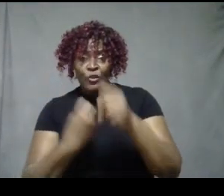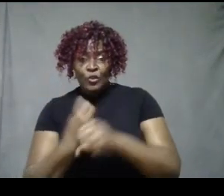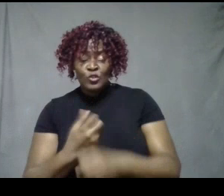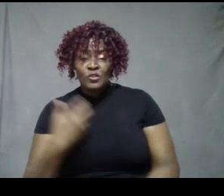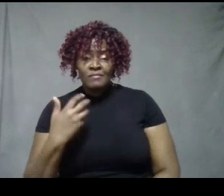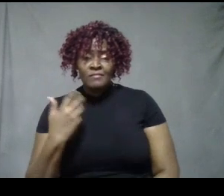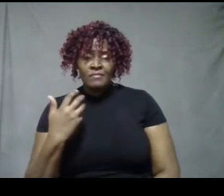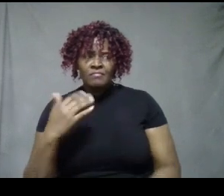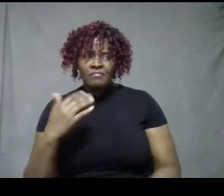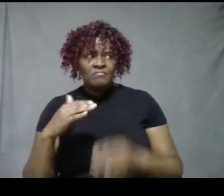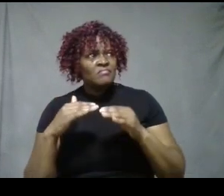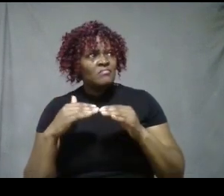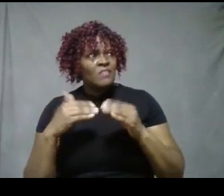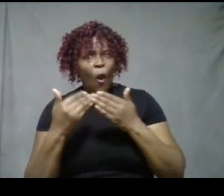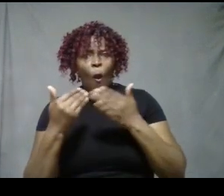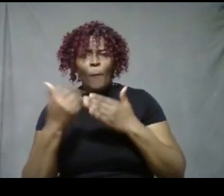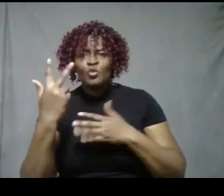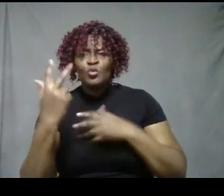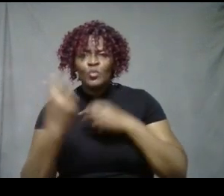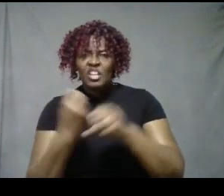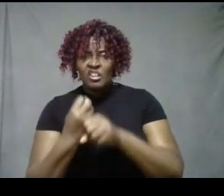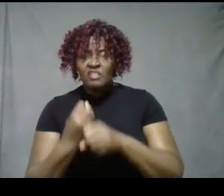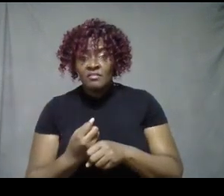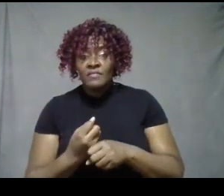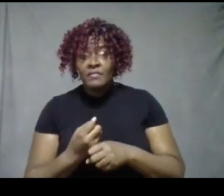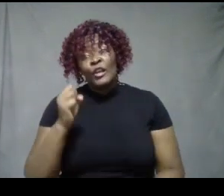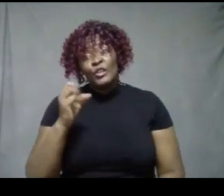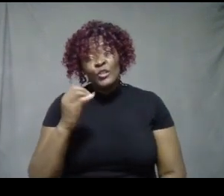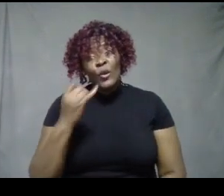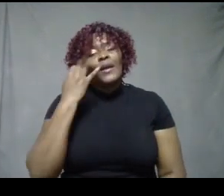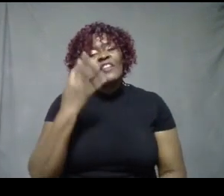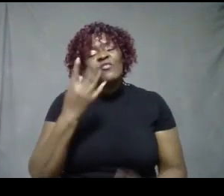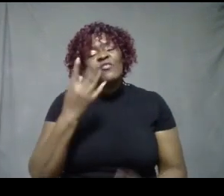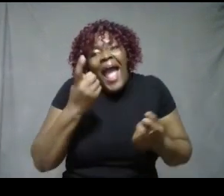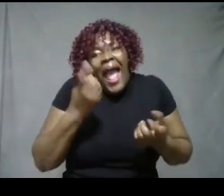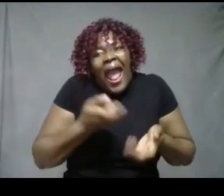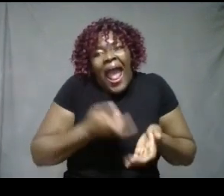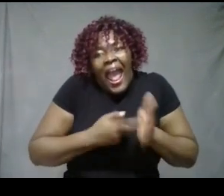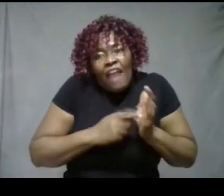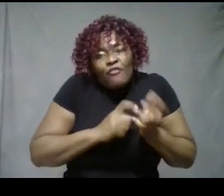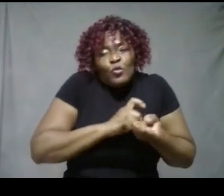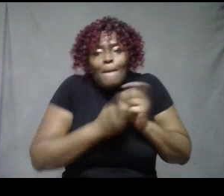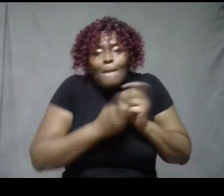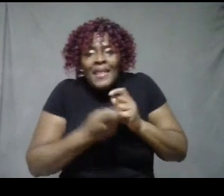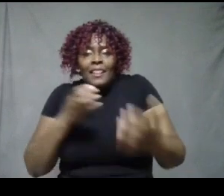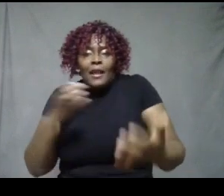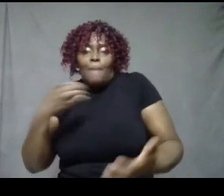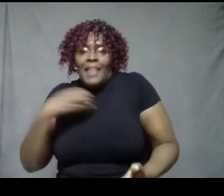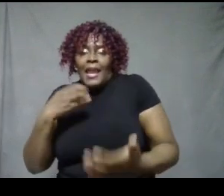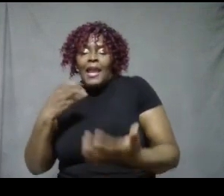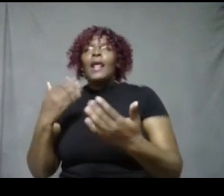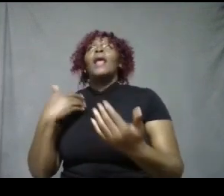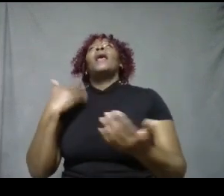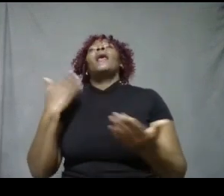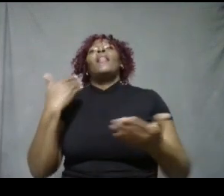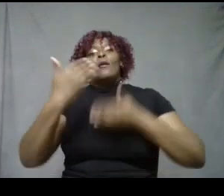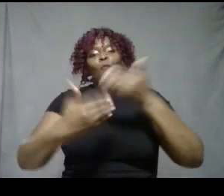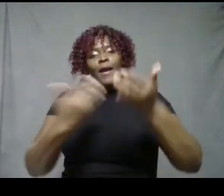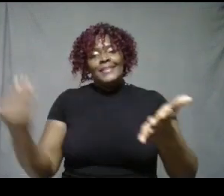More than almost 3 years. So, you know, if we have to amend a complaint and go back through the process